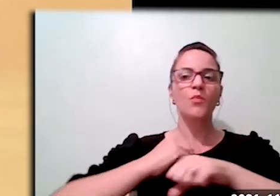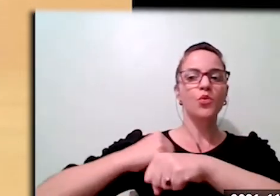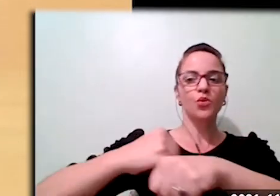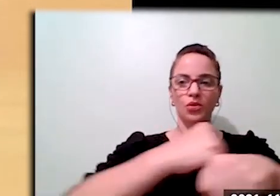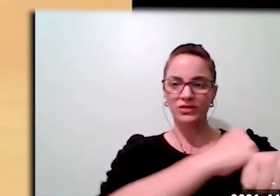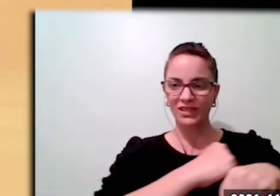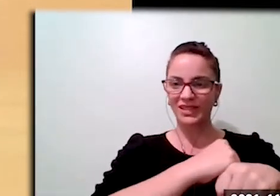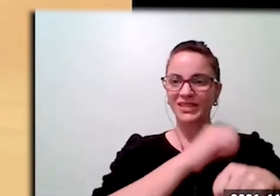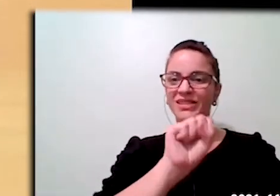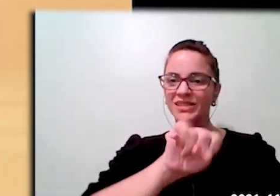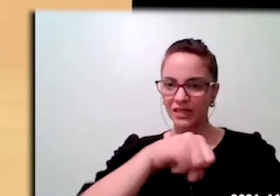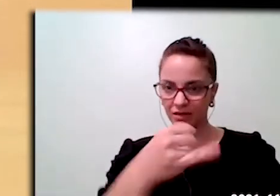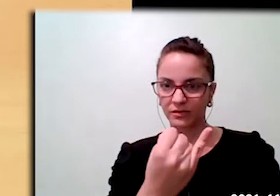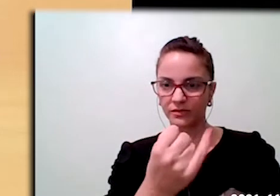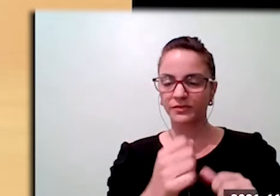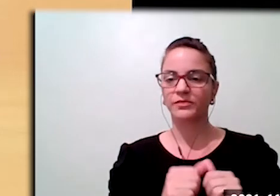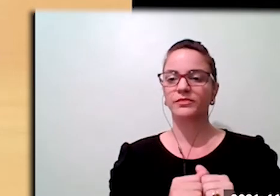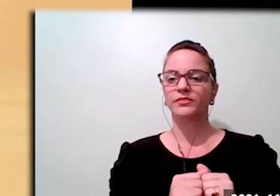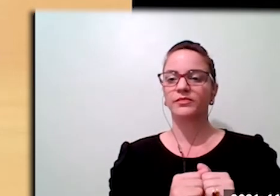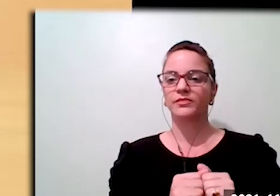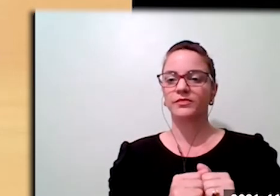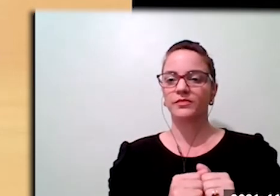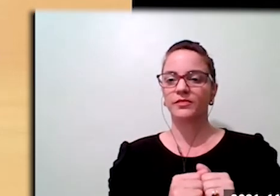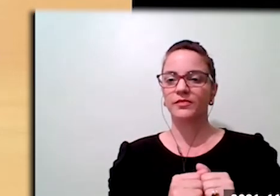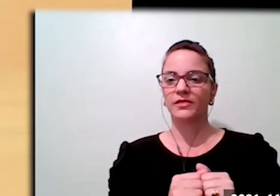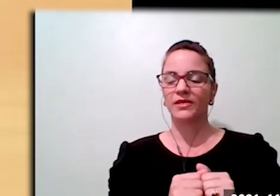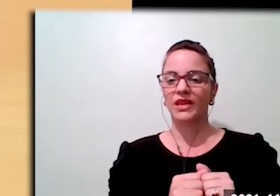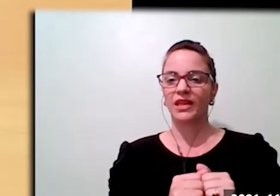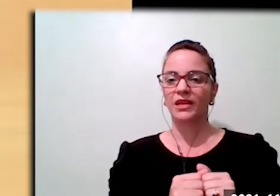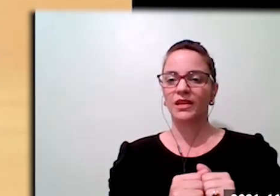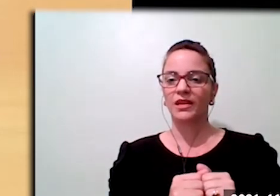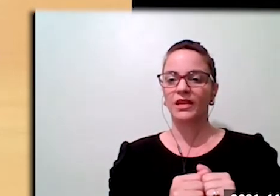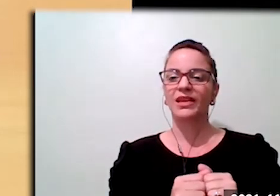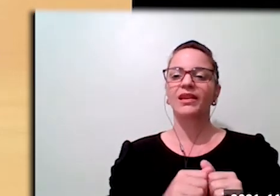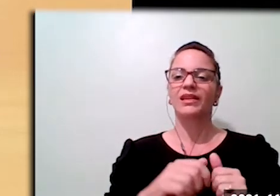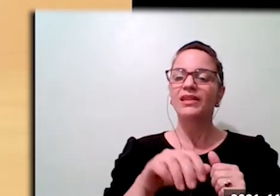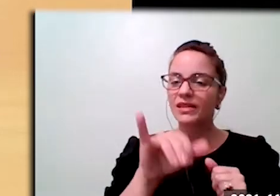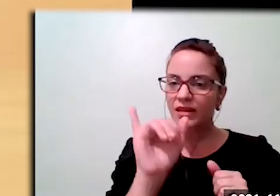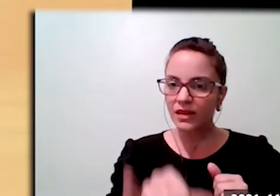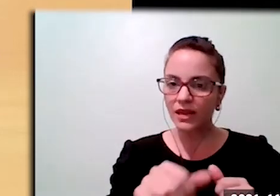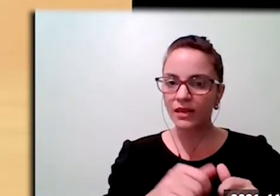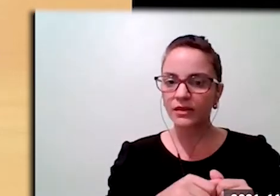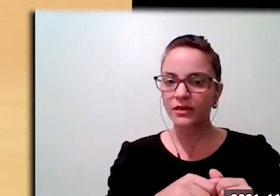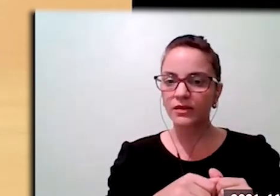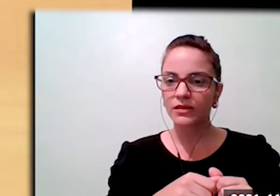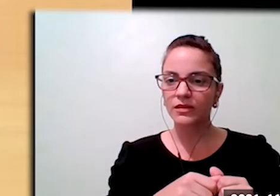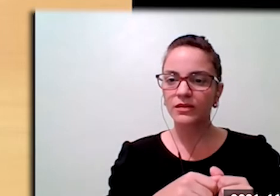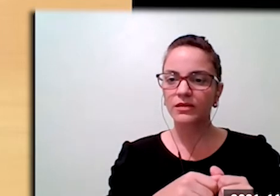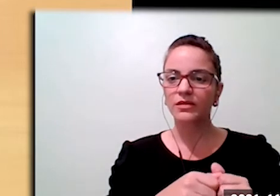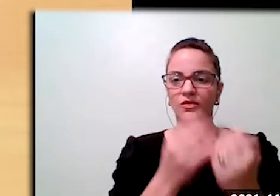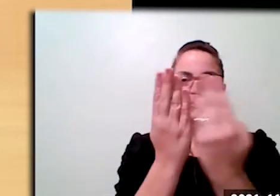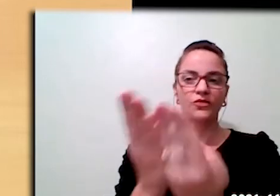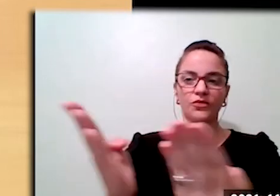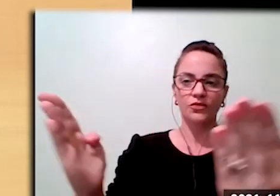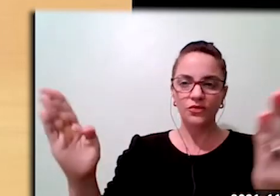had been overlooked in our historiography. This meant that the search for information about these fortifications